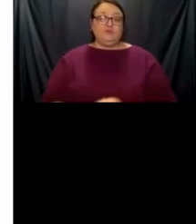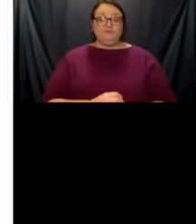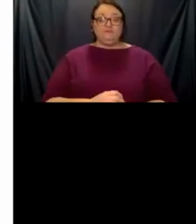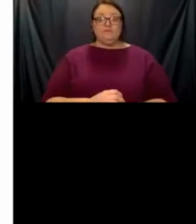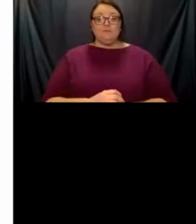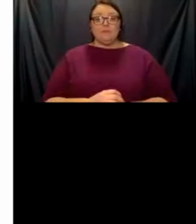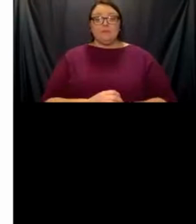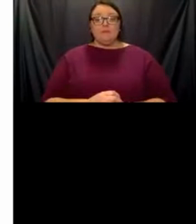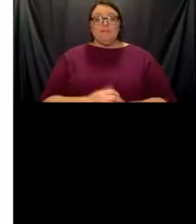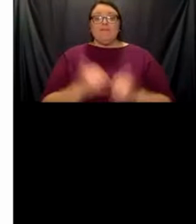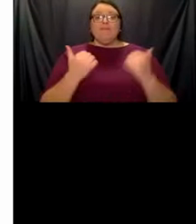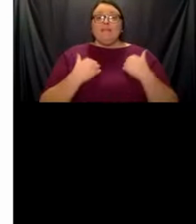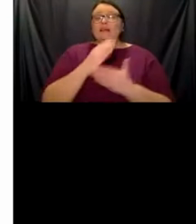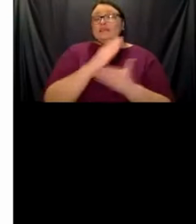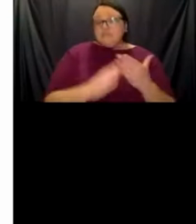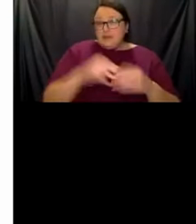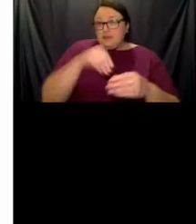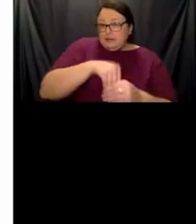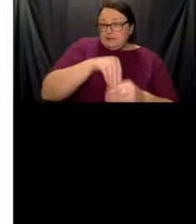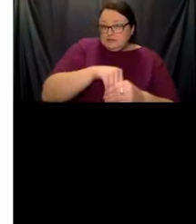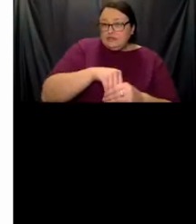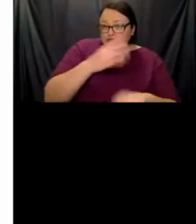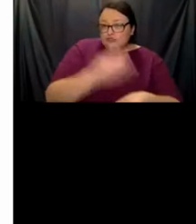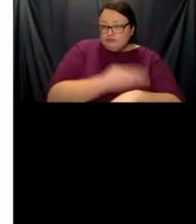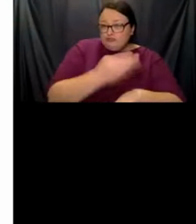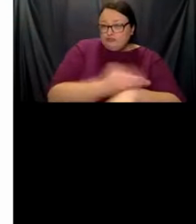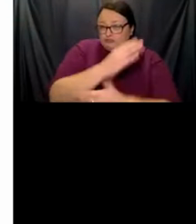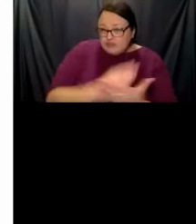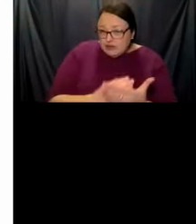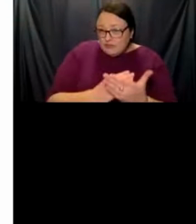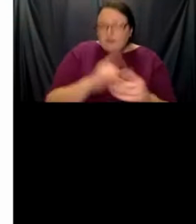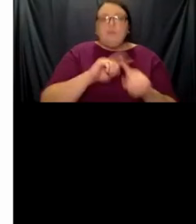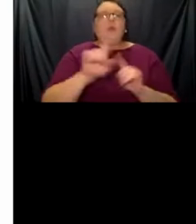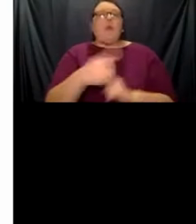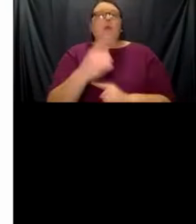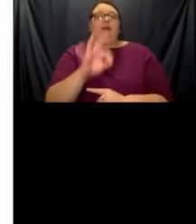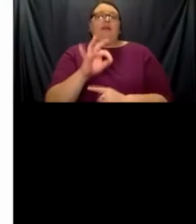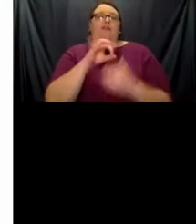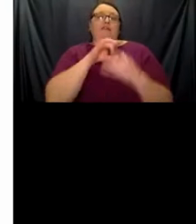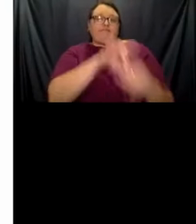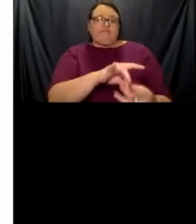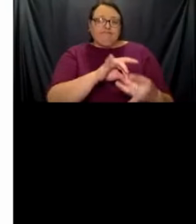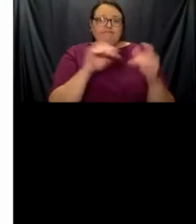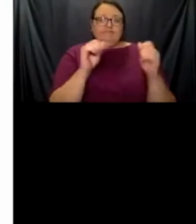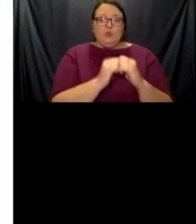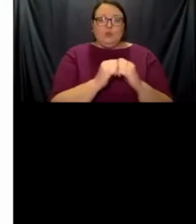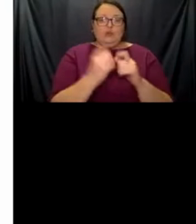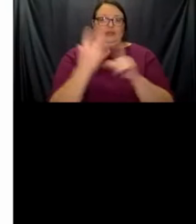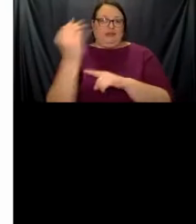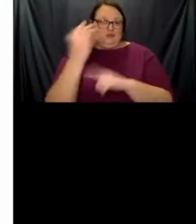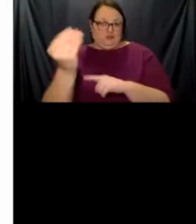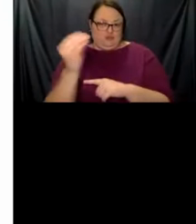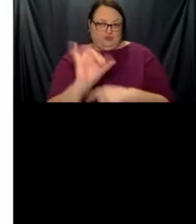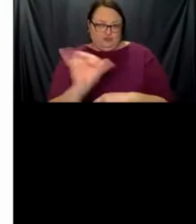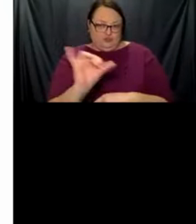was de daños relacionados al clima. but only if it pertained to the exterior. So